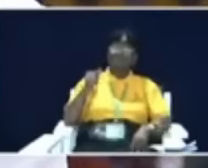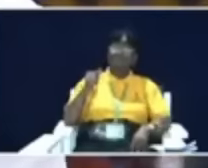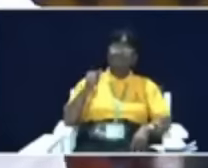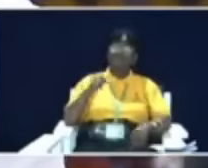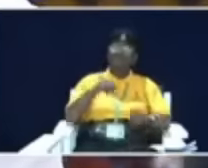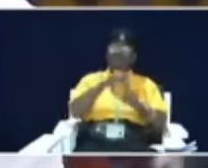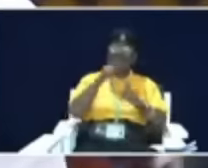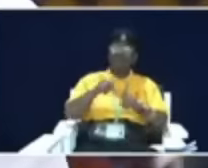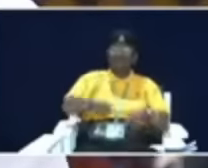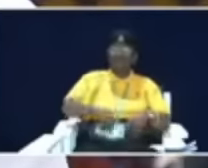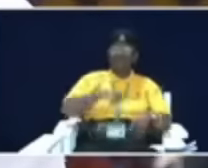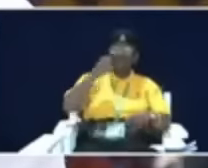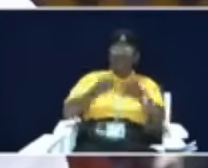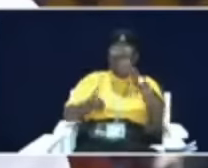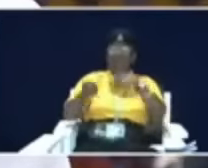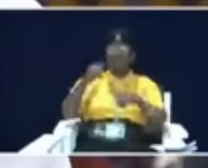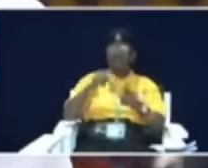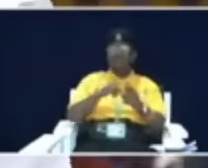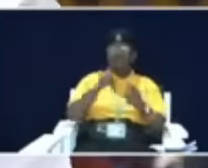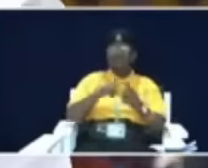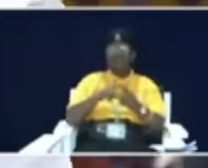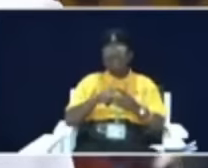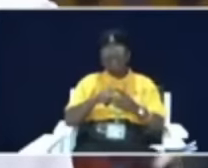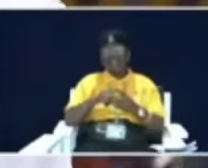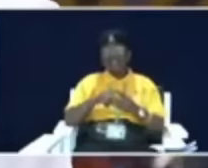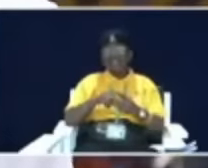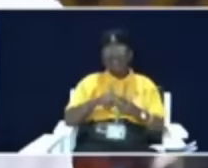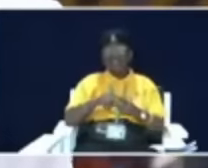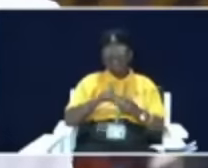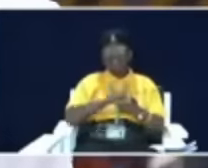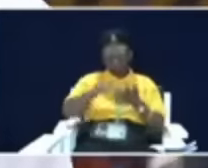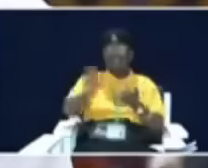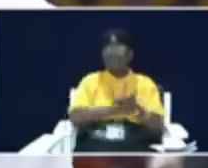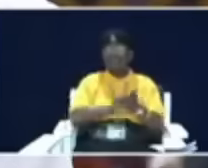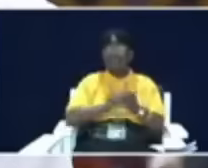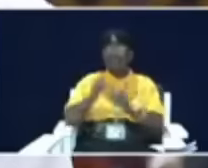When pride comes, then destruction follows.